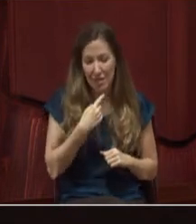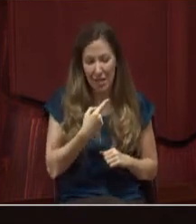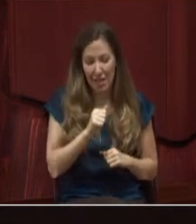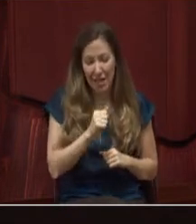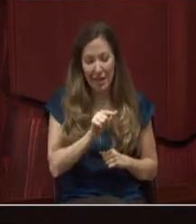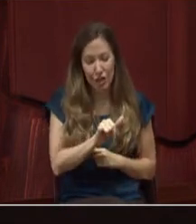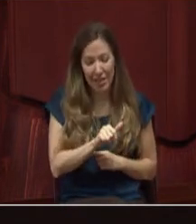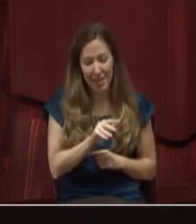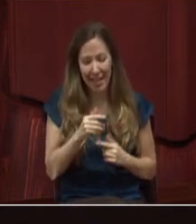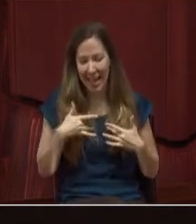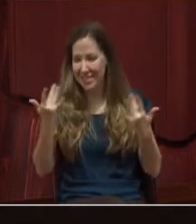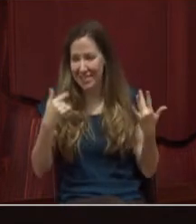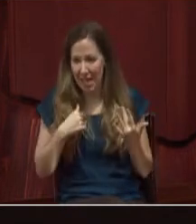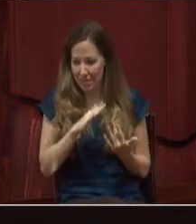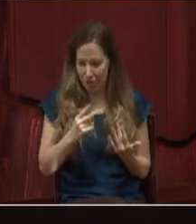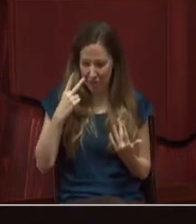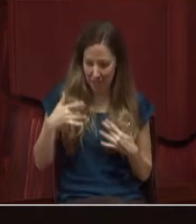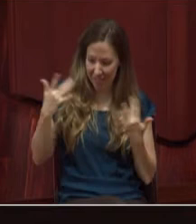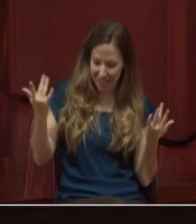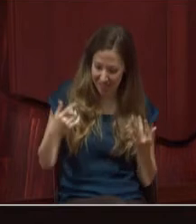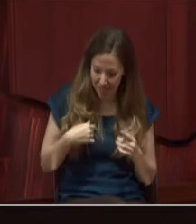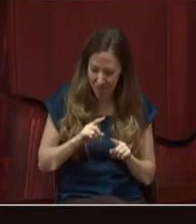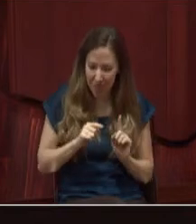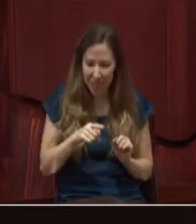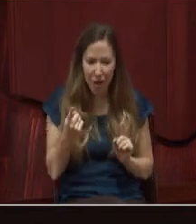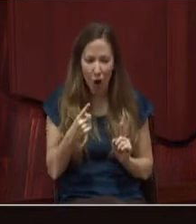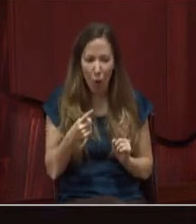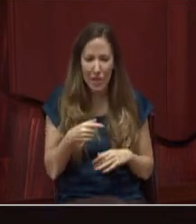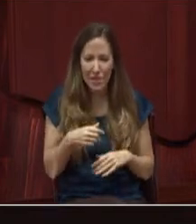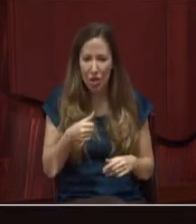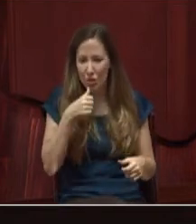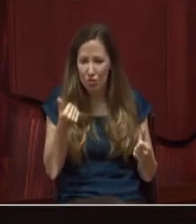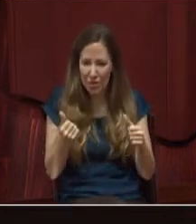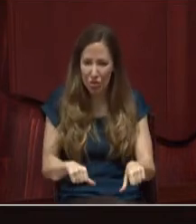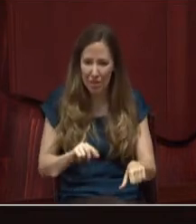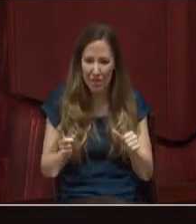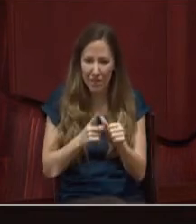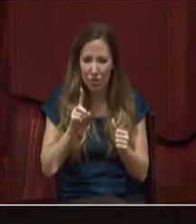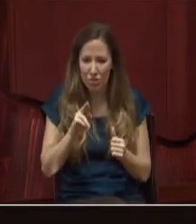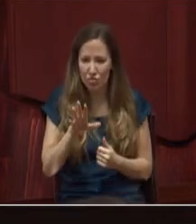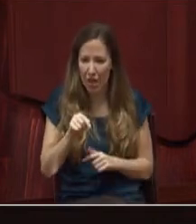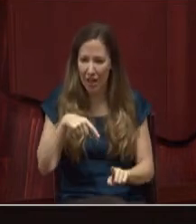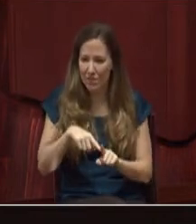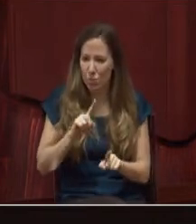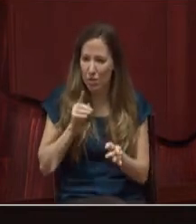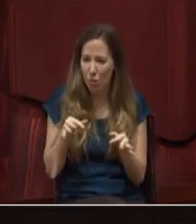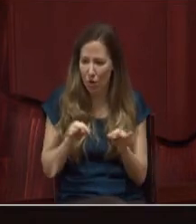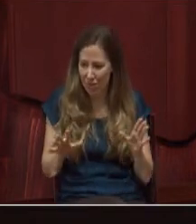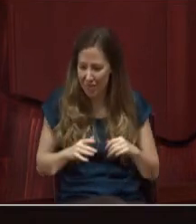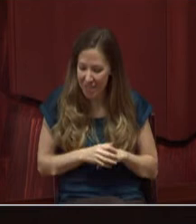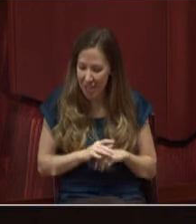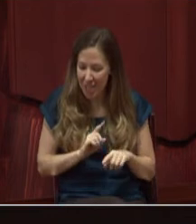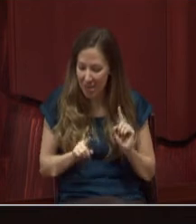the ecstasy was. But I used to, since he always rejected first drafts as being inherently worthless, what I did on one of these